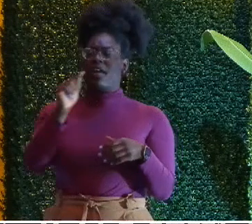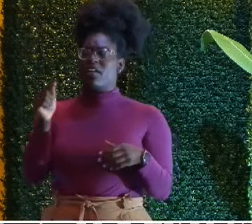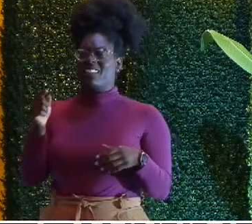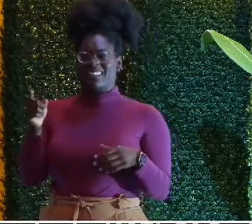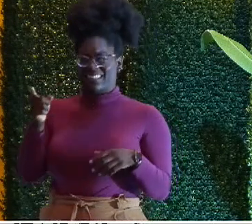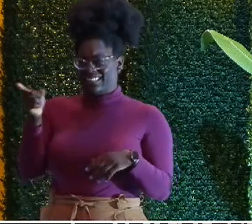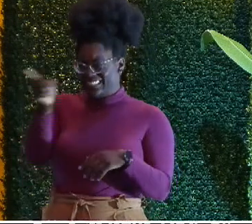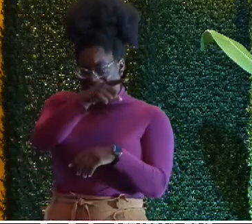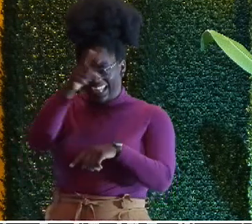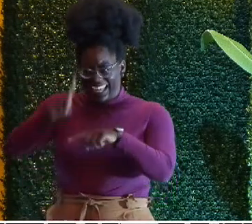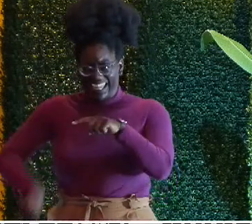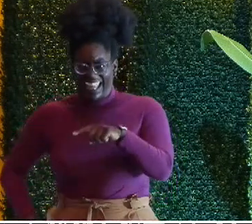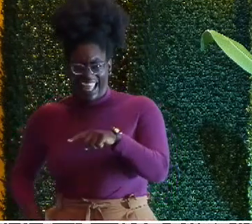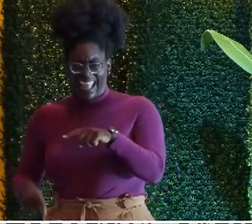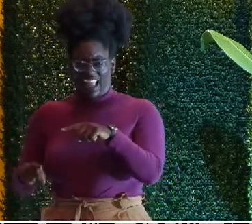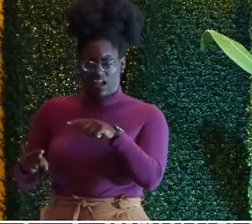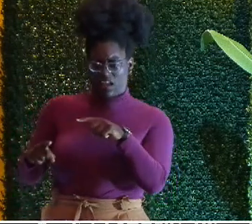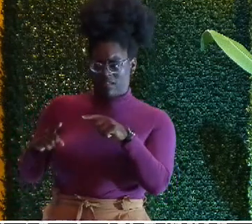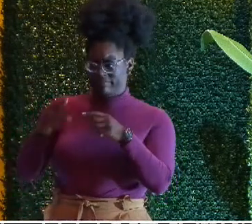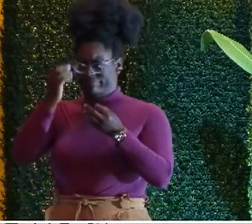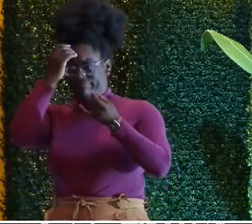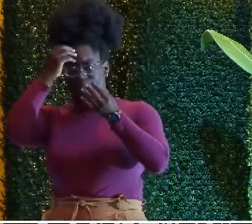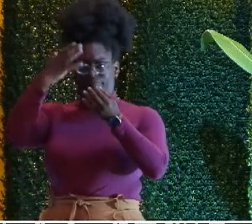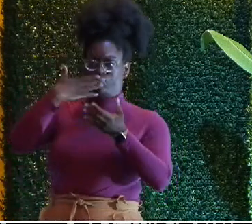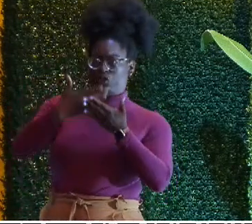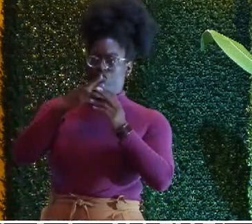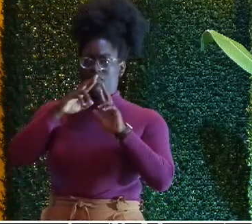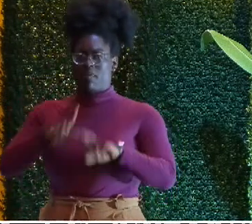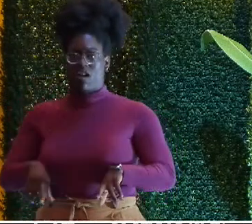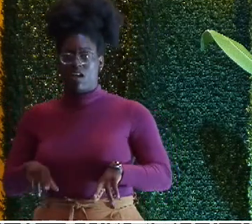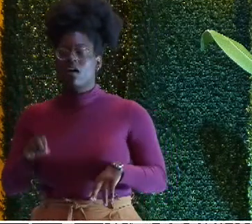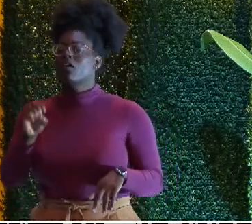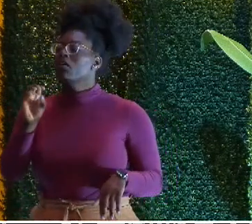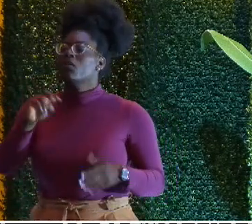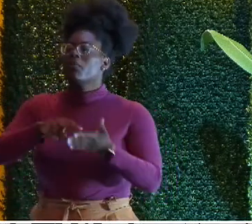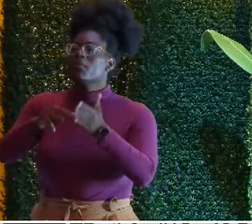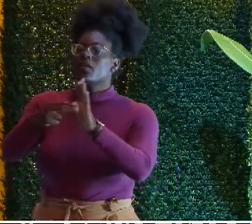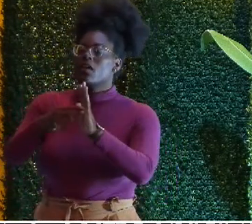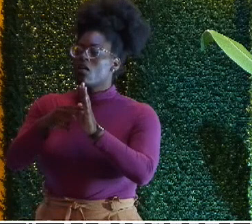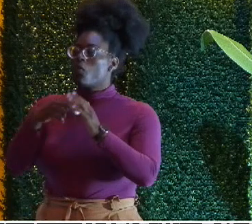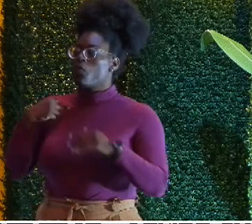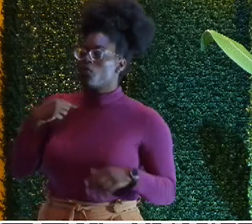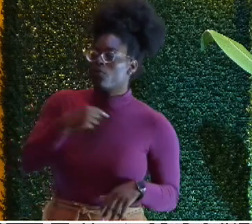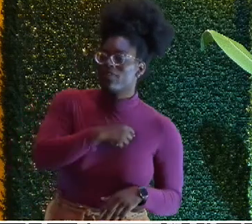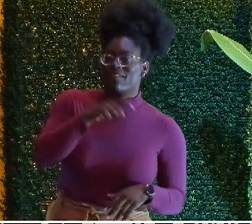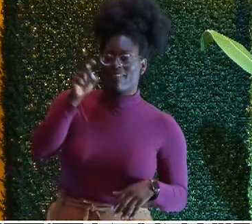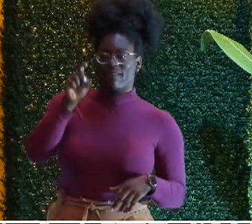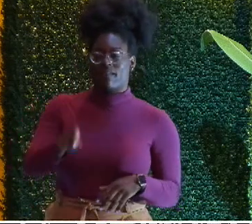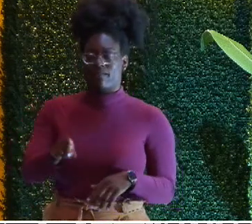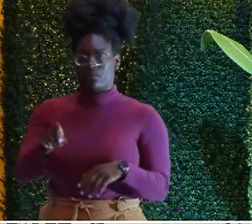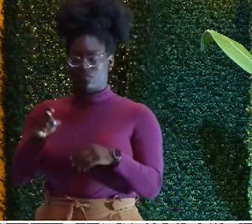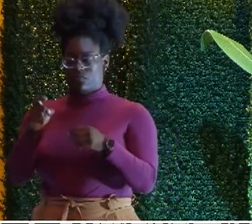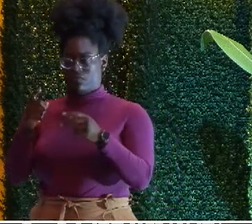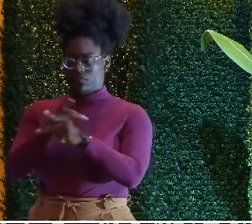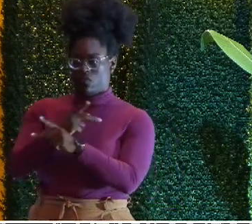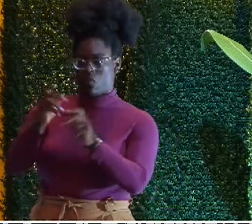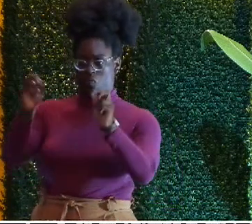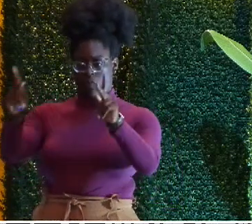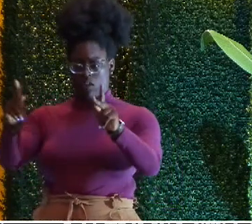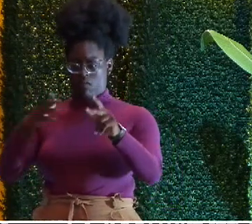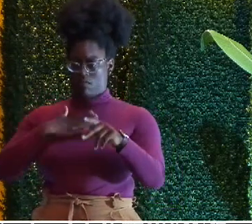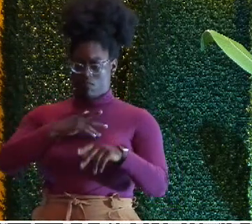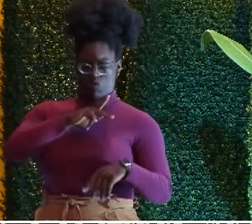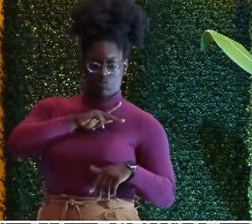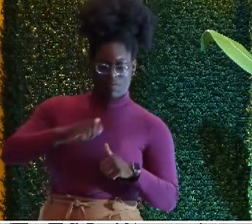going to increase our ability to respond to the challenges in our personal life, to